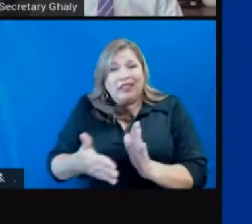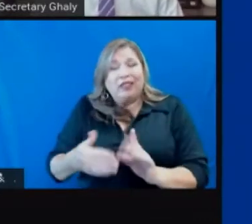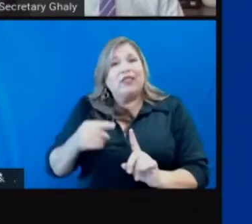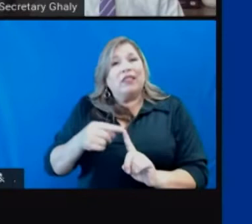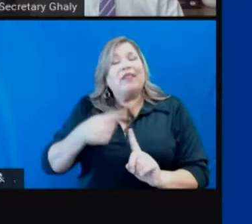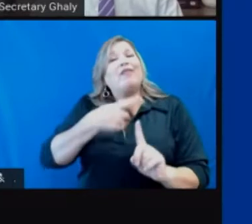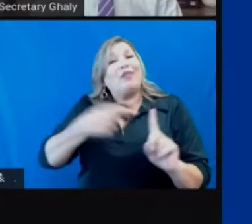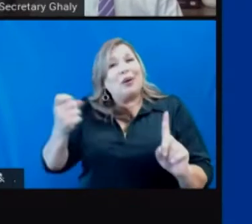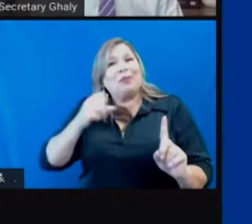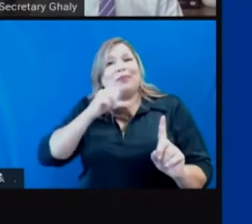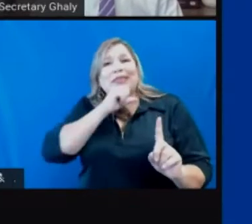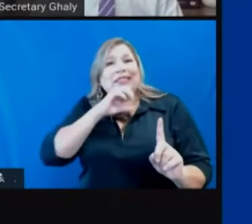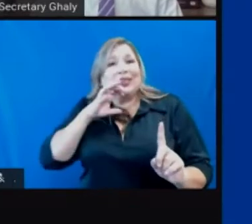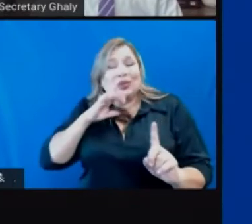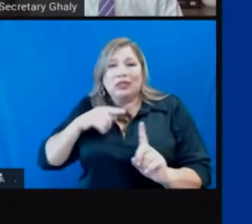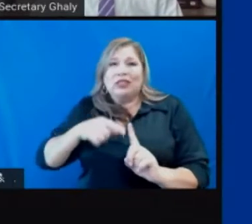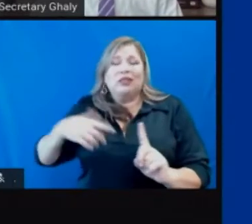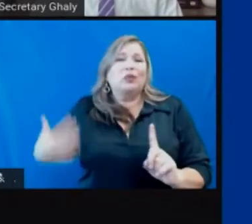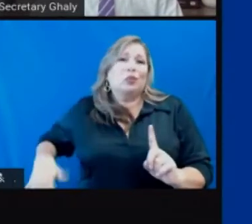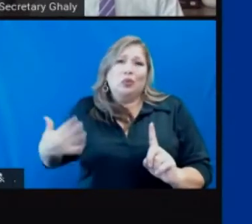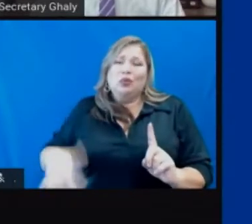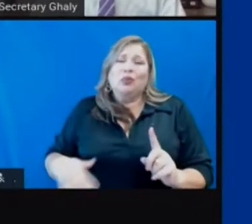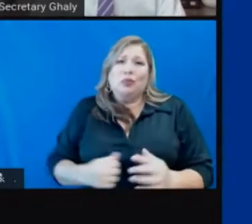experienced in that age category.